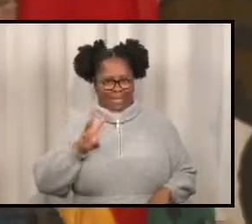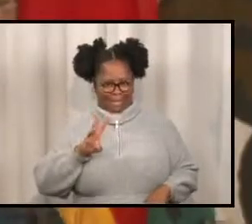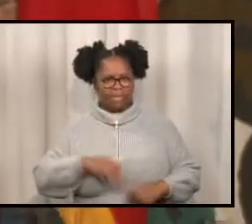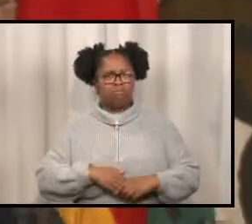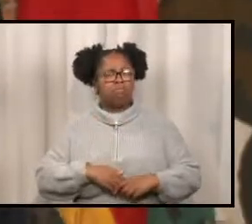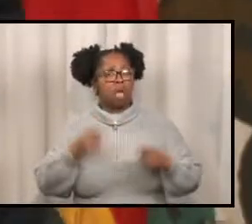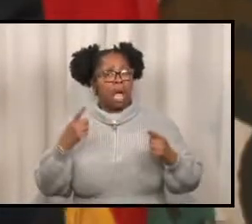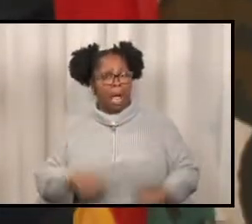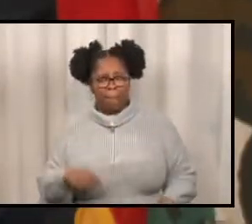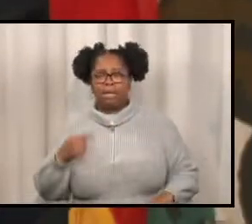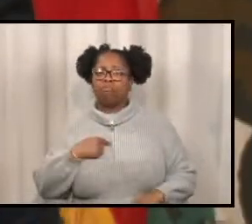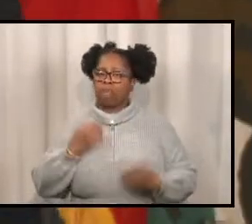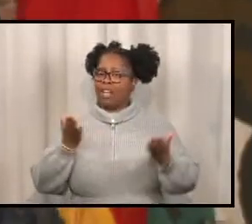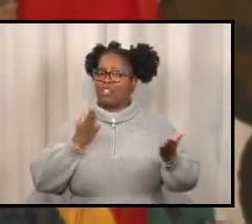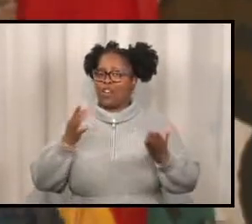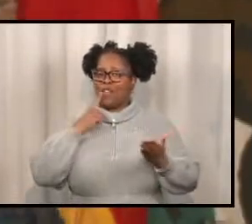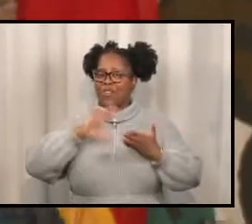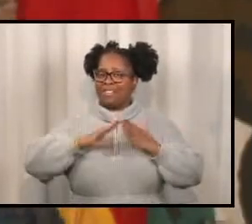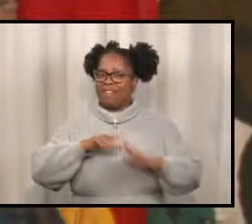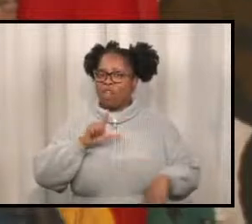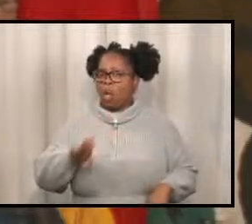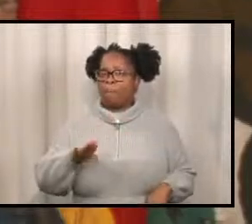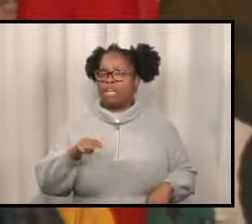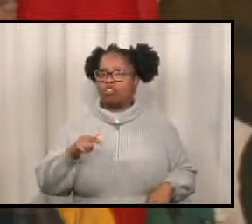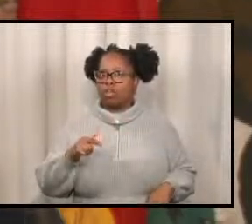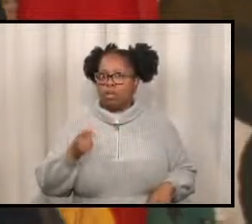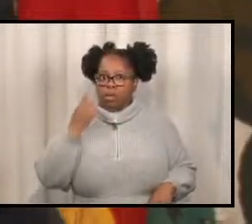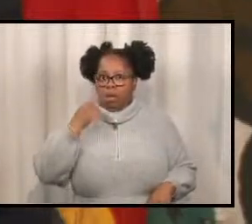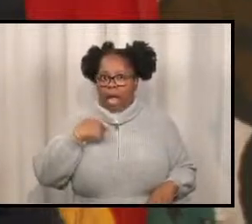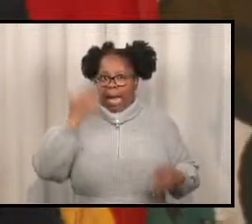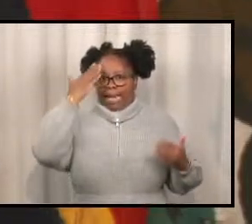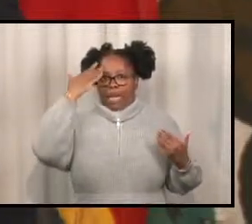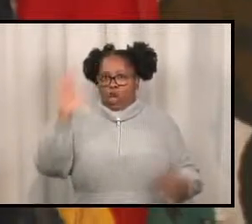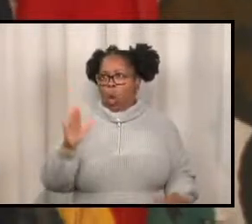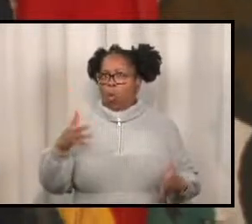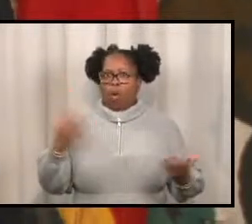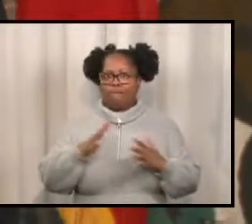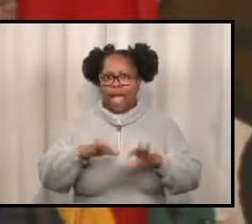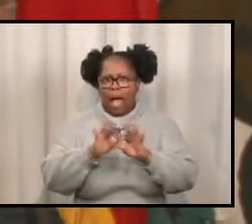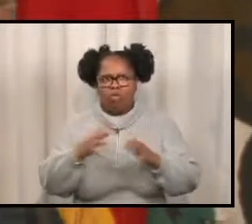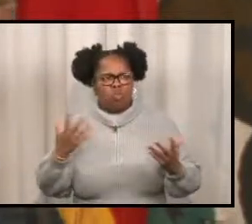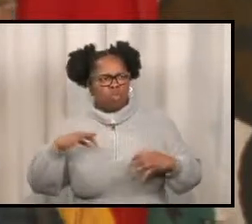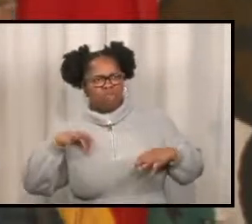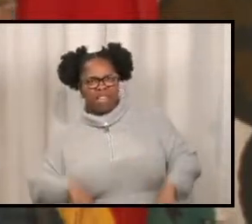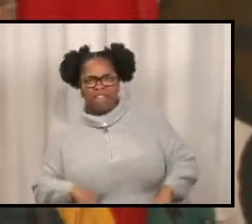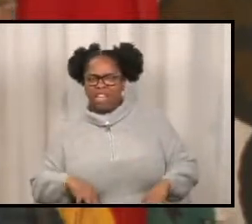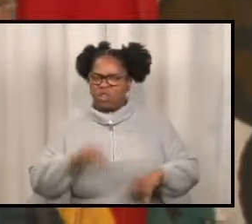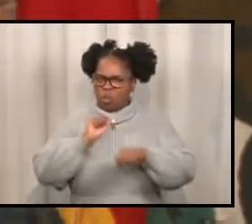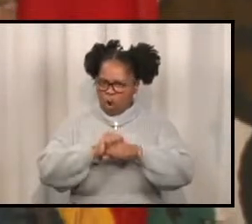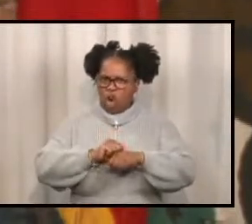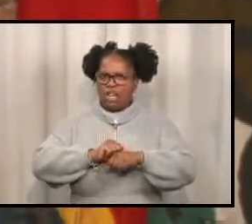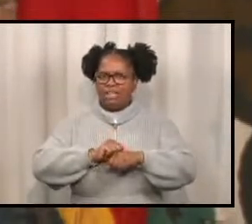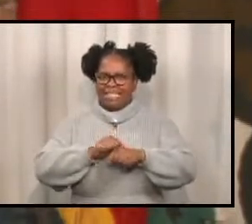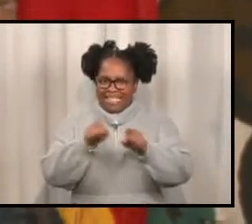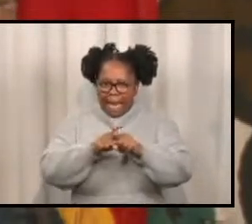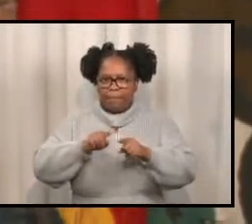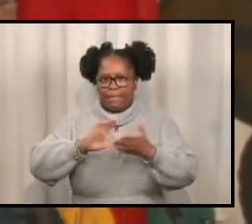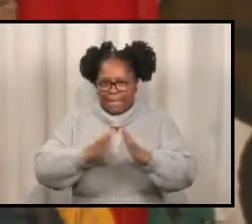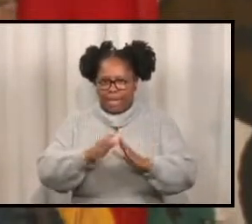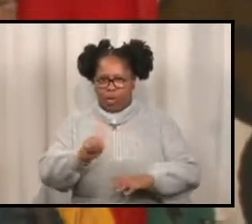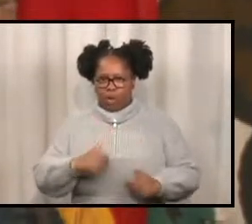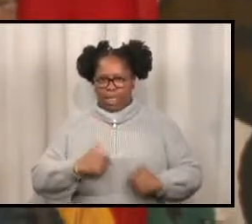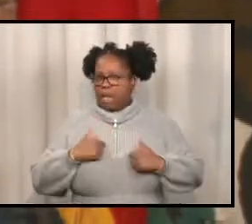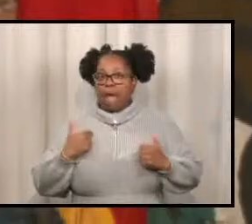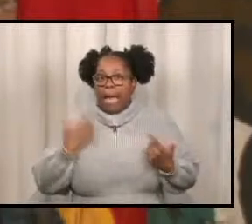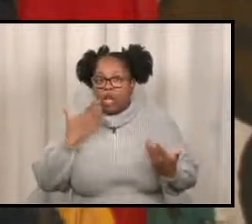opportunity to come and serve in the city of Long Beach. And I didn't know the value and the benefit of working in the city that you lived in and being able